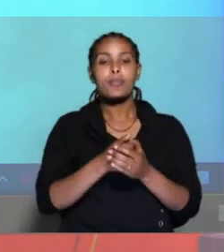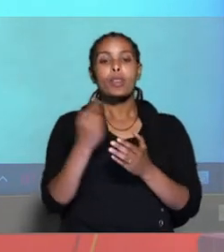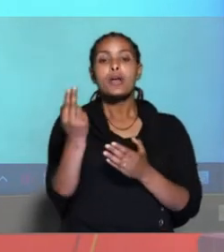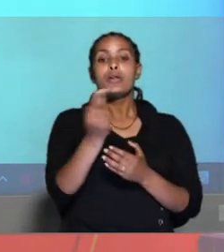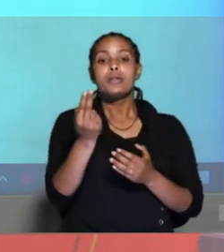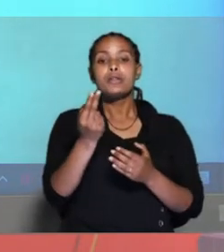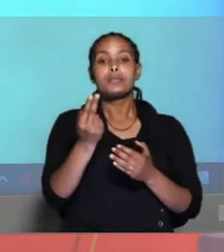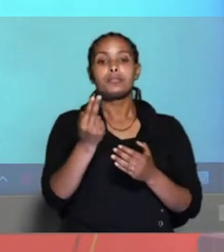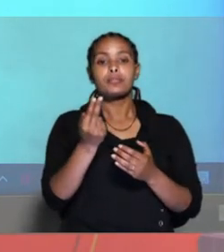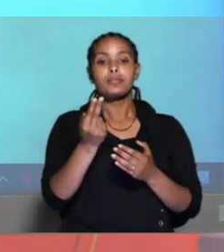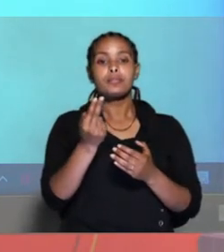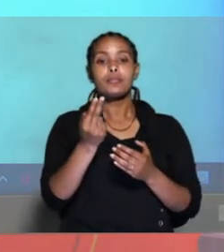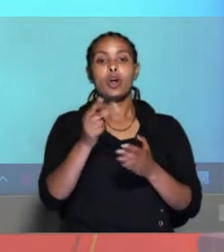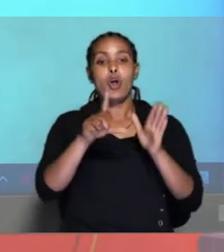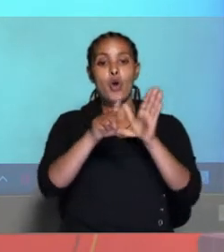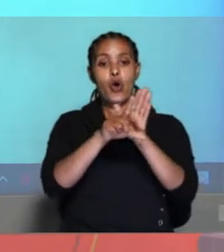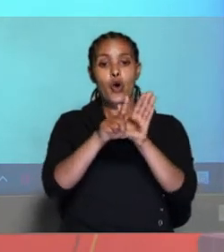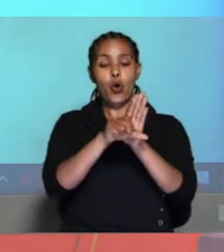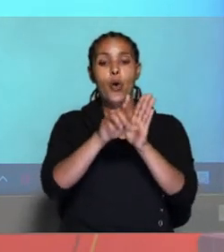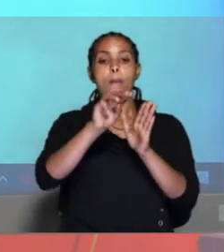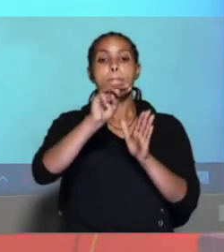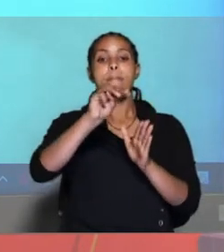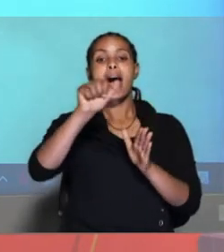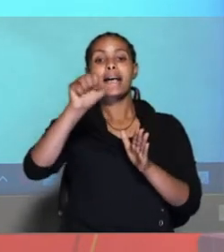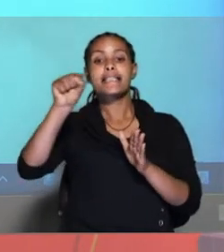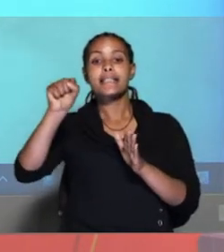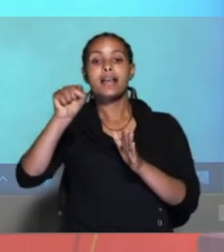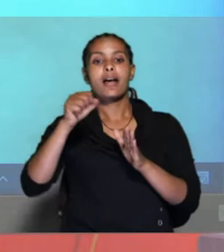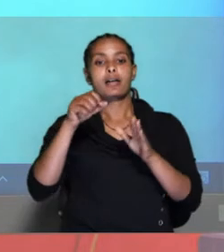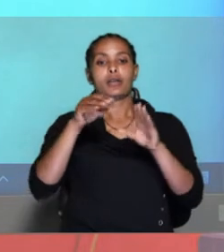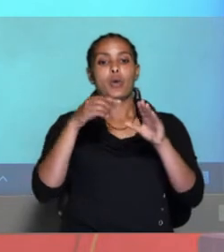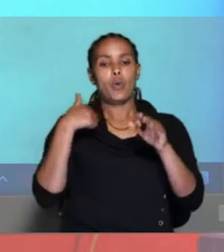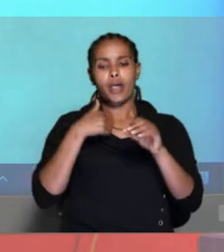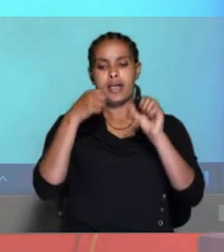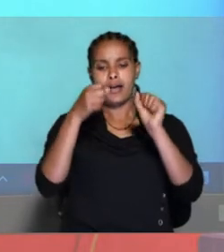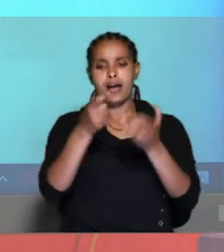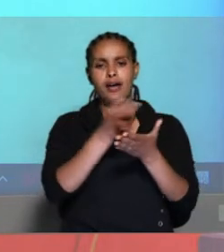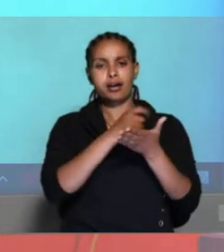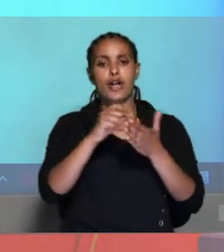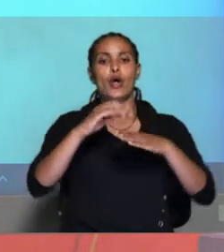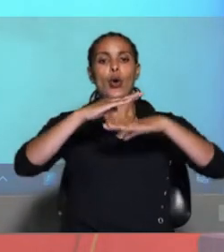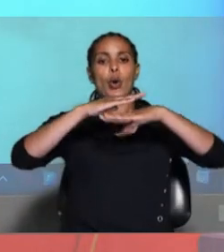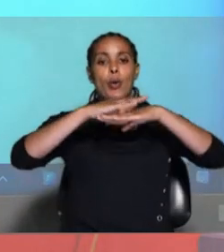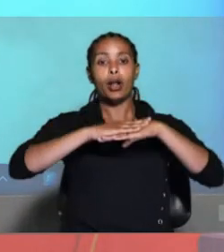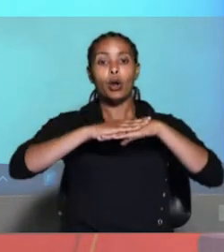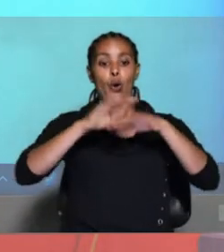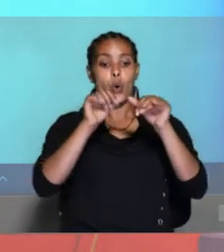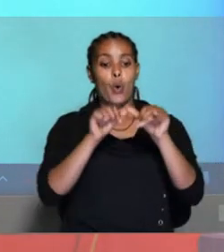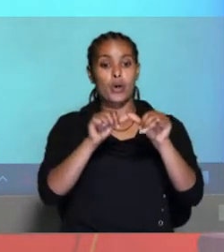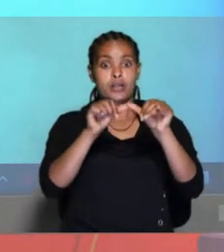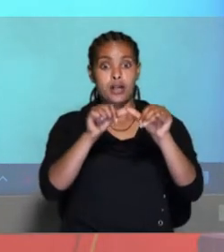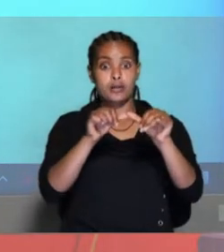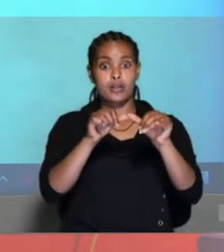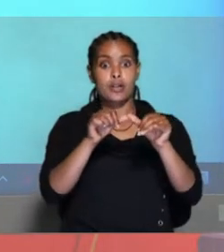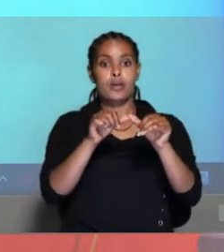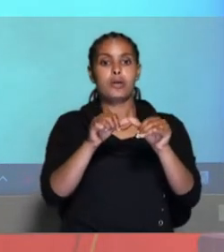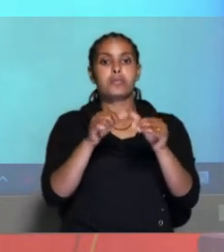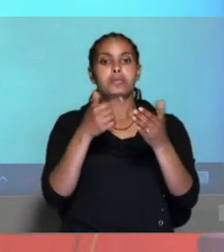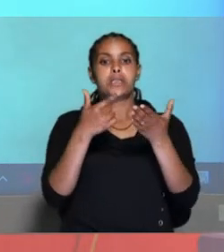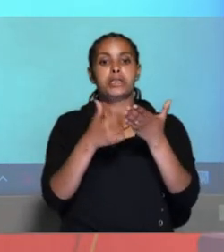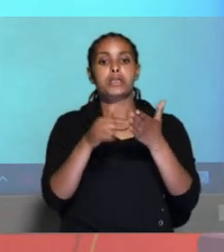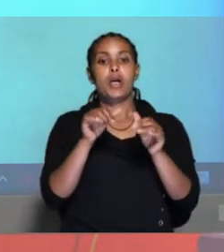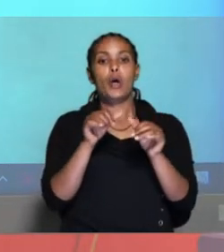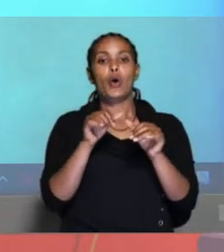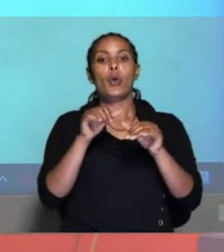Using the law of mass action, we can write the equilibrium constant for this